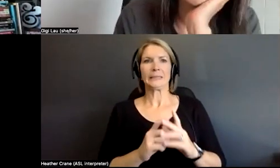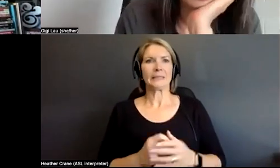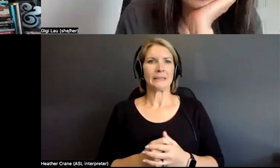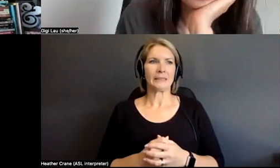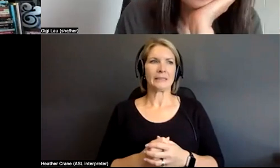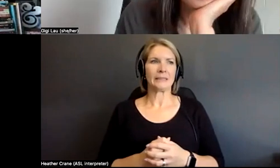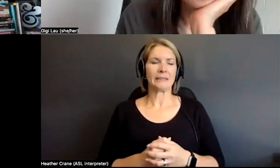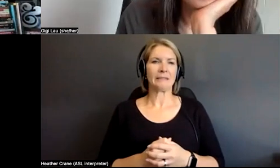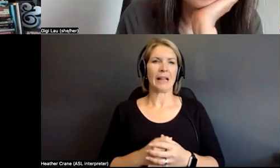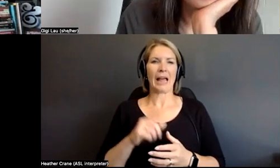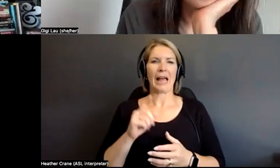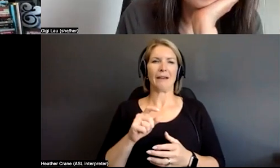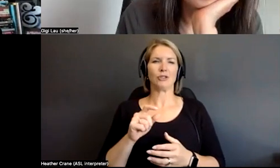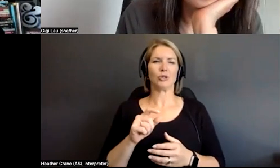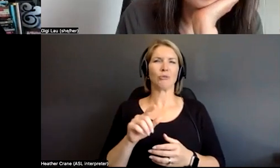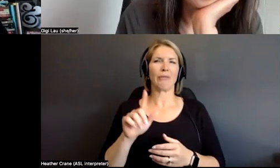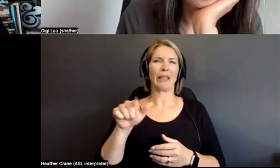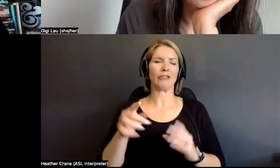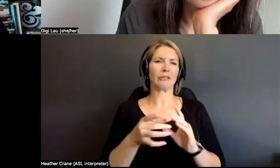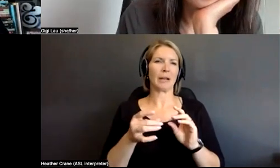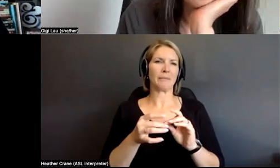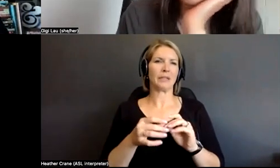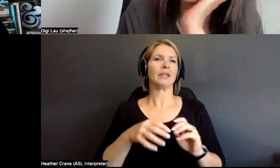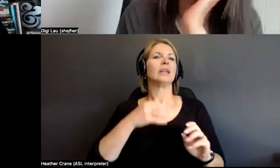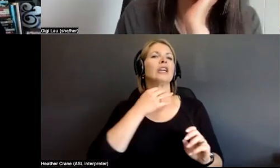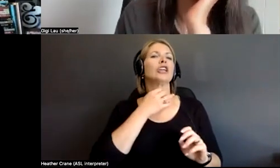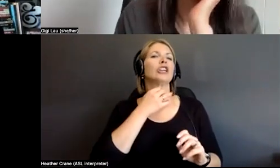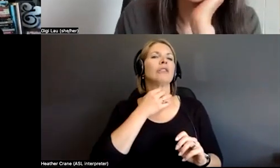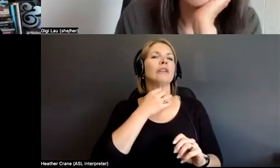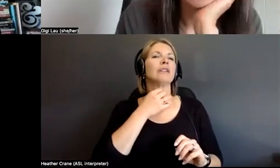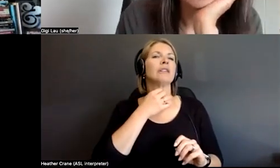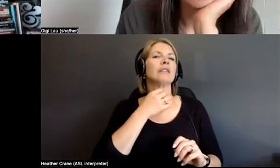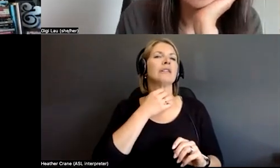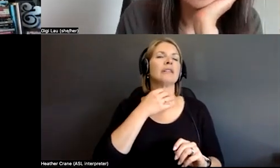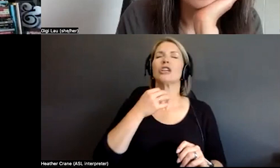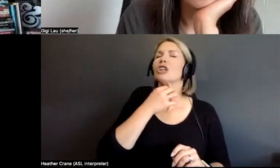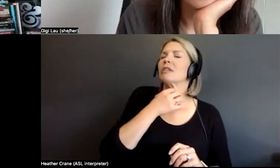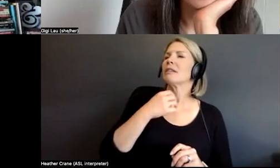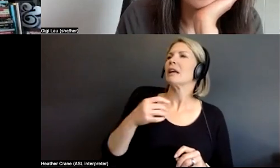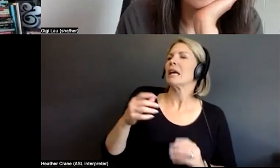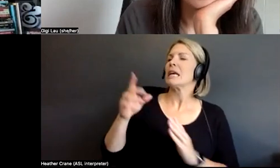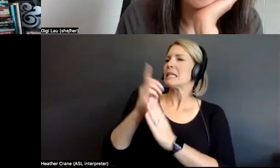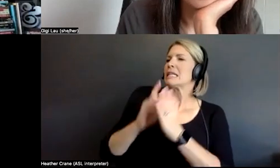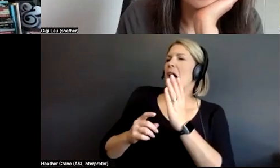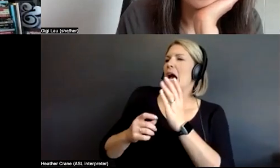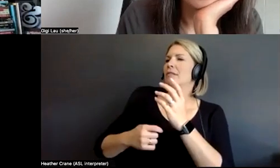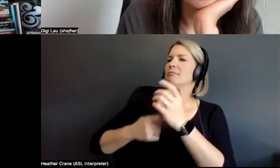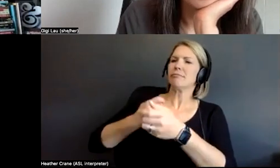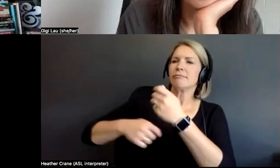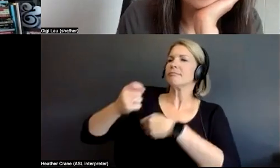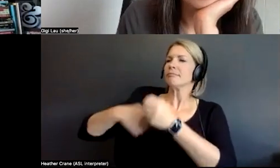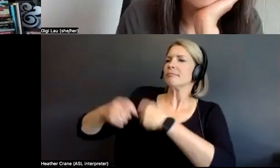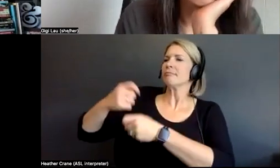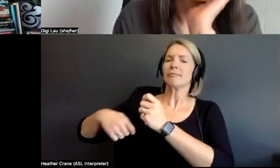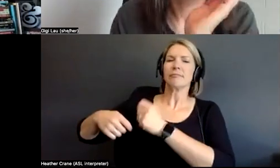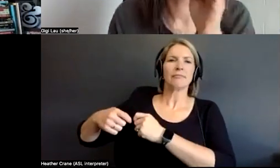I might have to come back to you on that. Fair enough. Where are you on the idea of swapping out designs for books, be they from format to format, or if